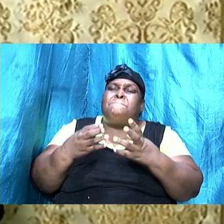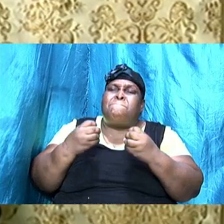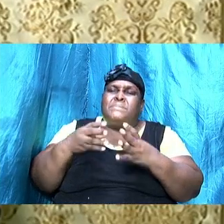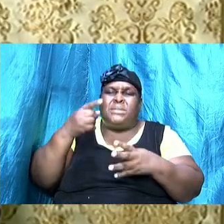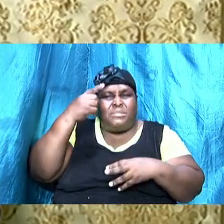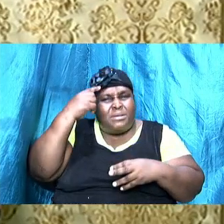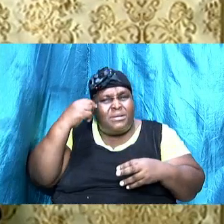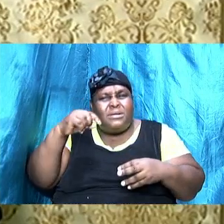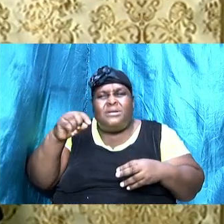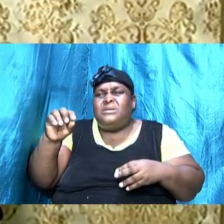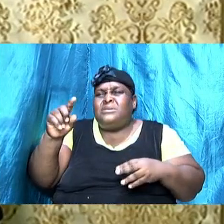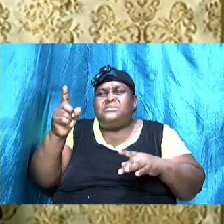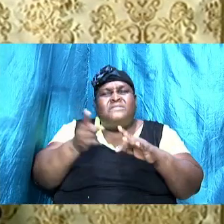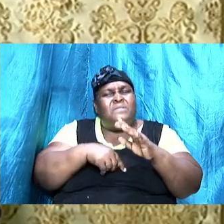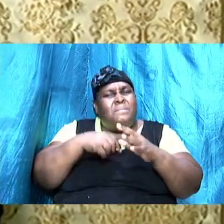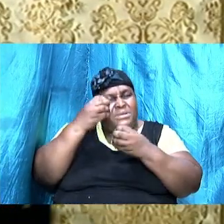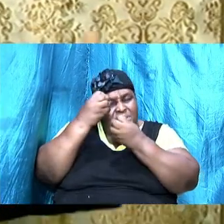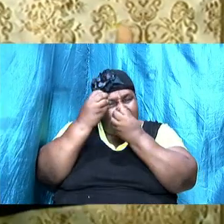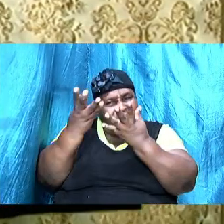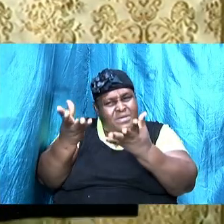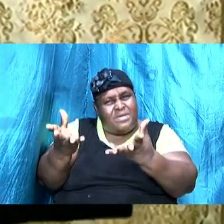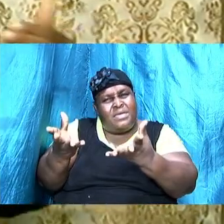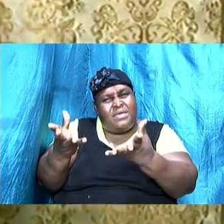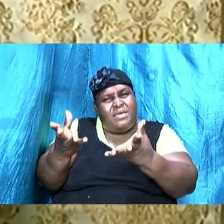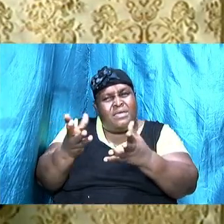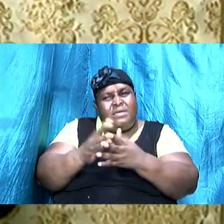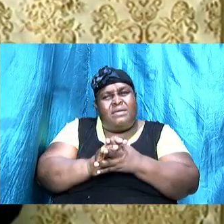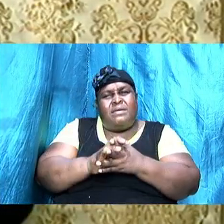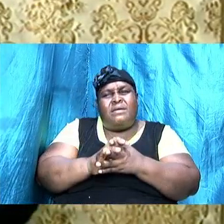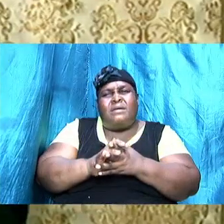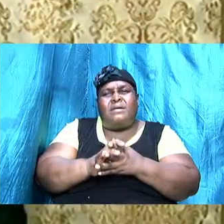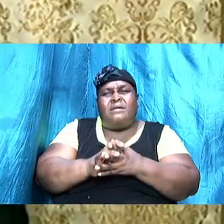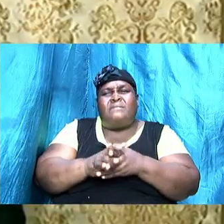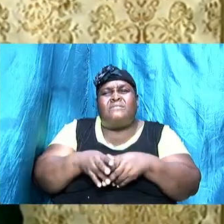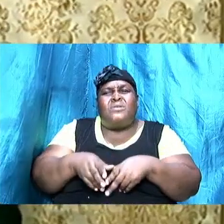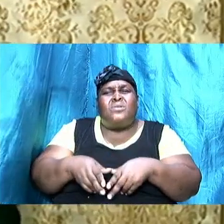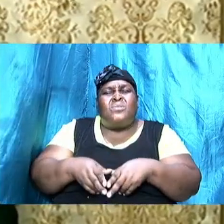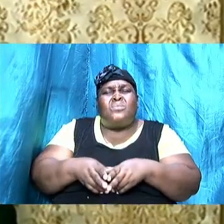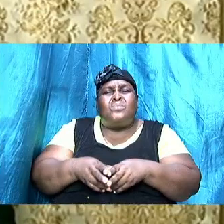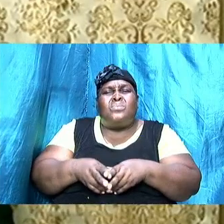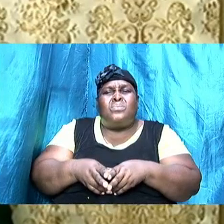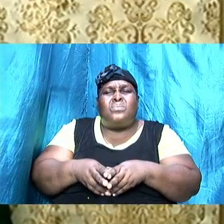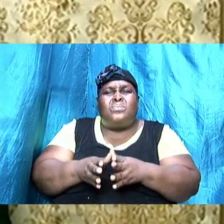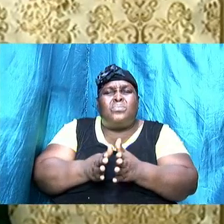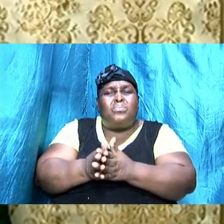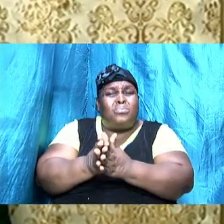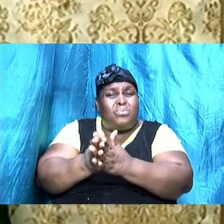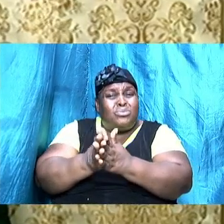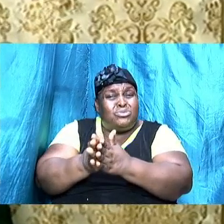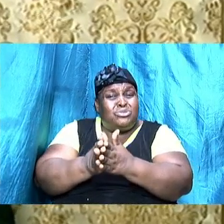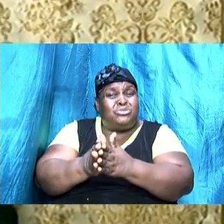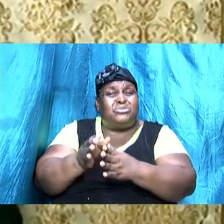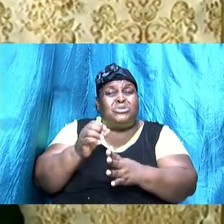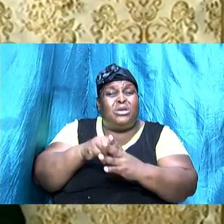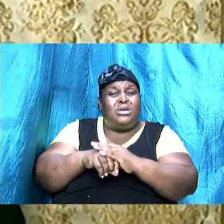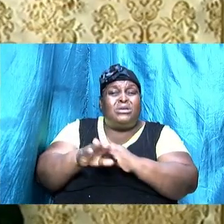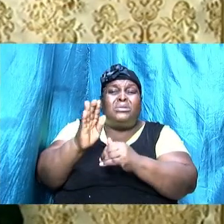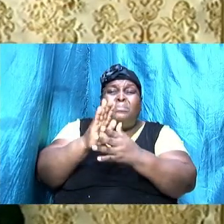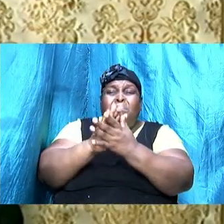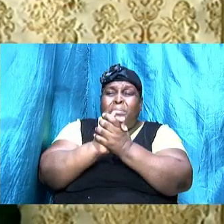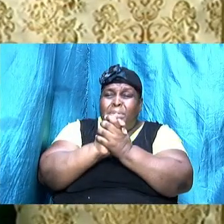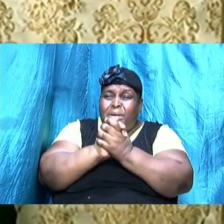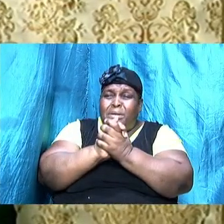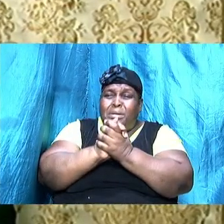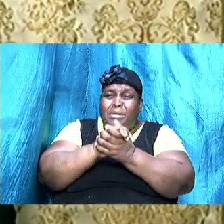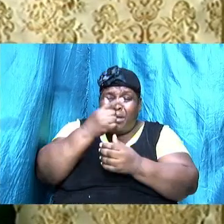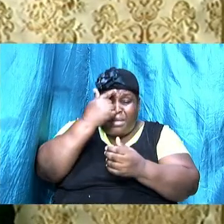that they have been misguided, have rushed into marriage and believing that